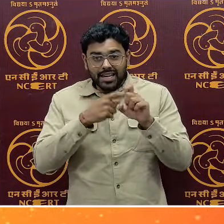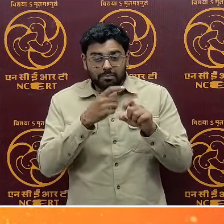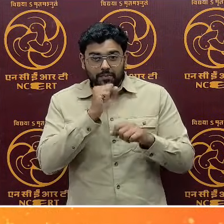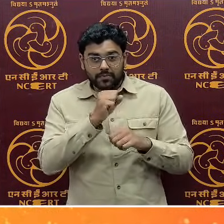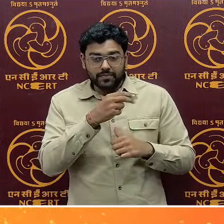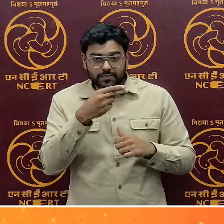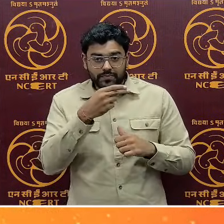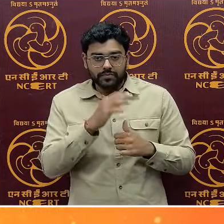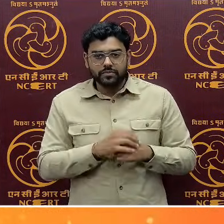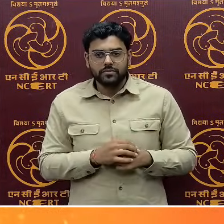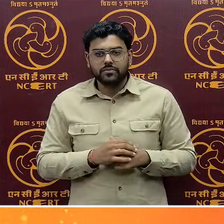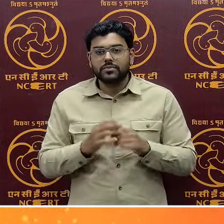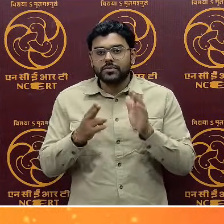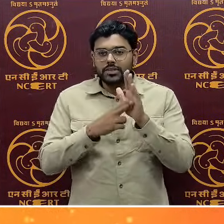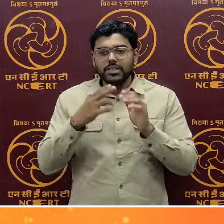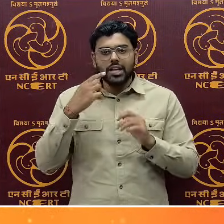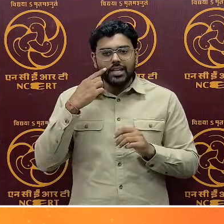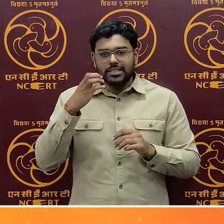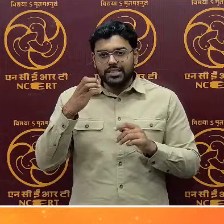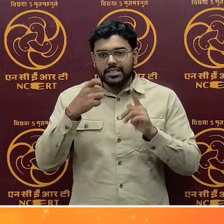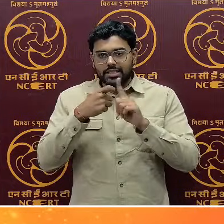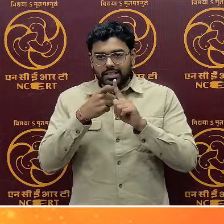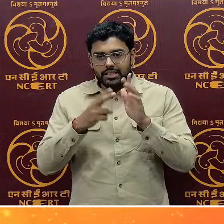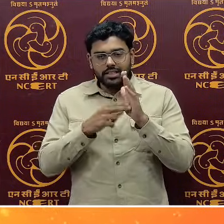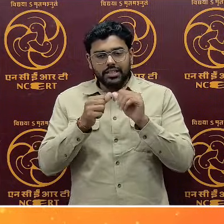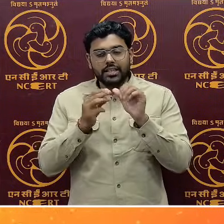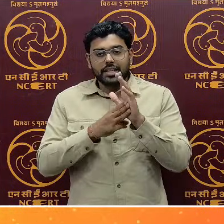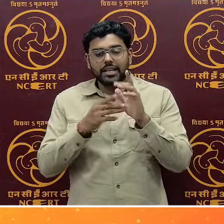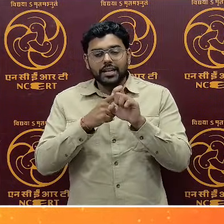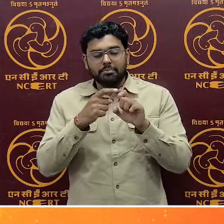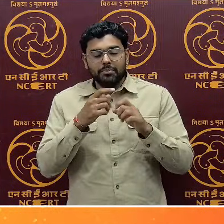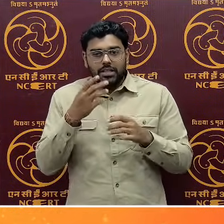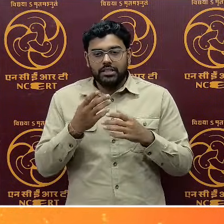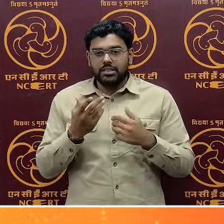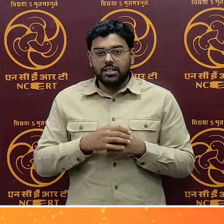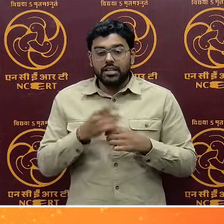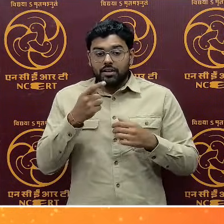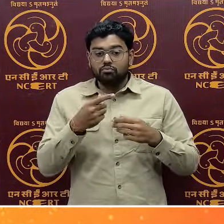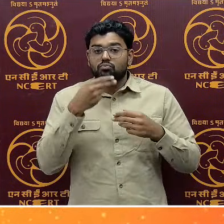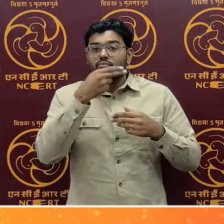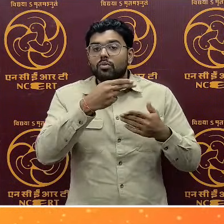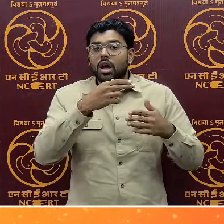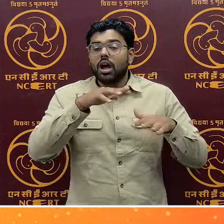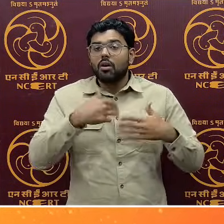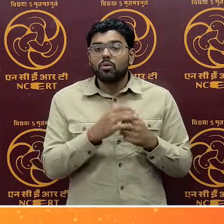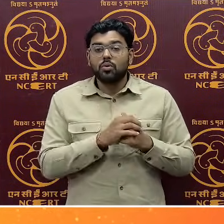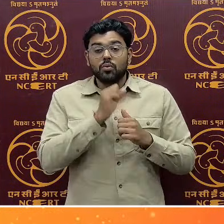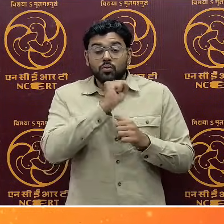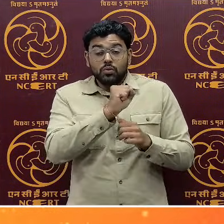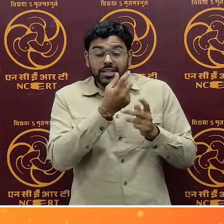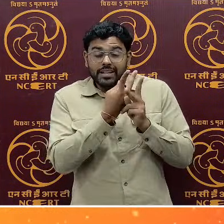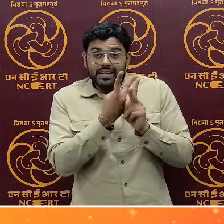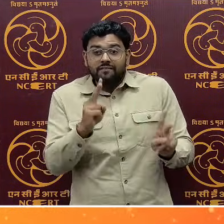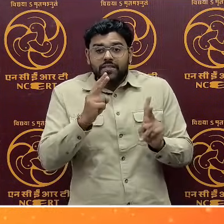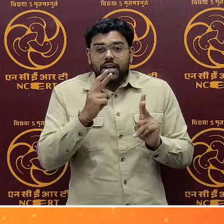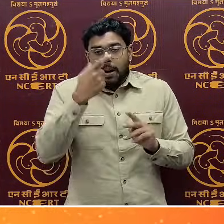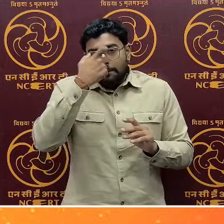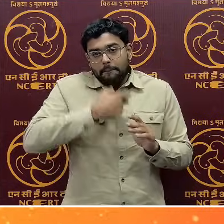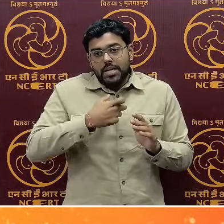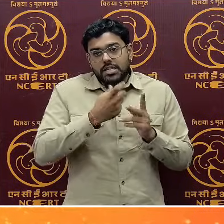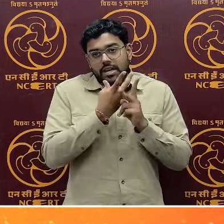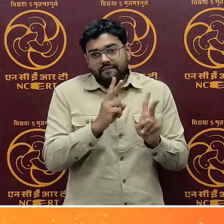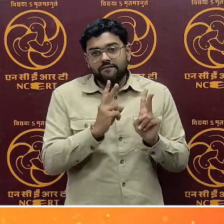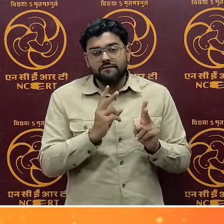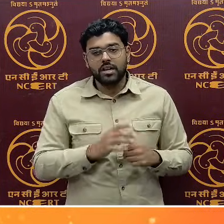the nickname. Nickname is a pet name. Okay. So, he got his name because of his unique characteristics. Yes, unique